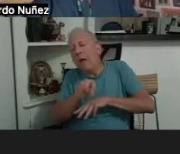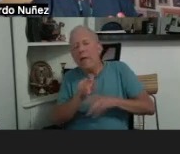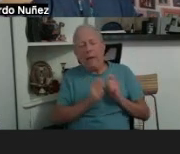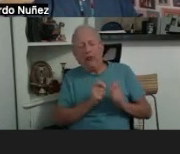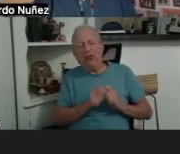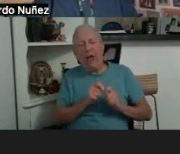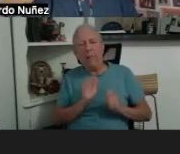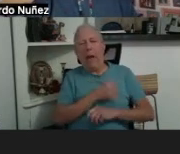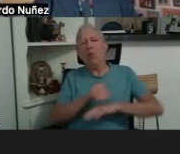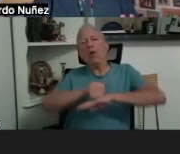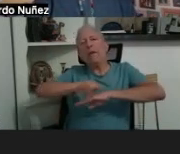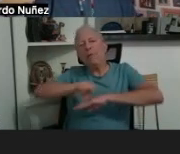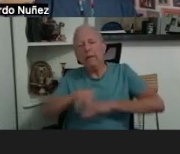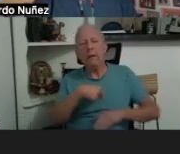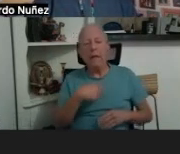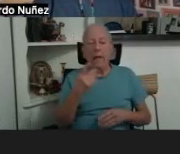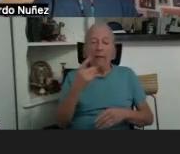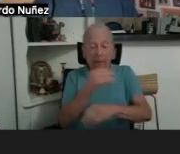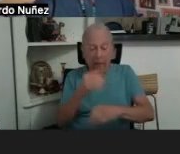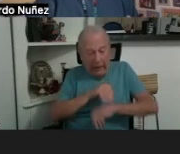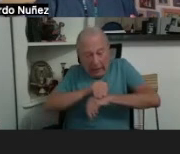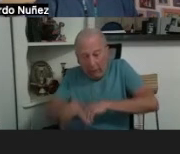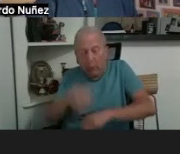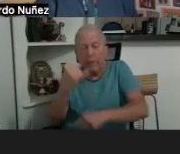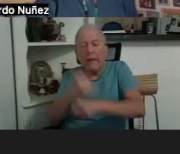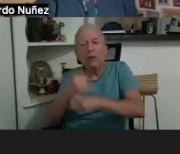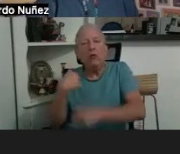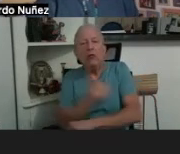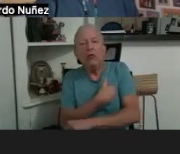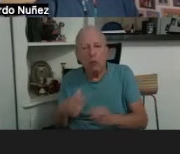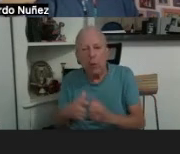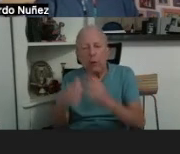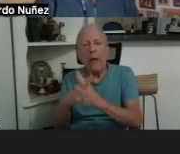the institutions that we will create, and how we will help those